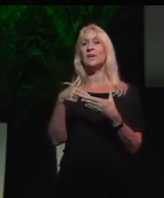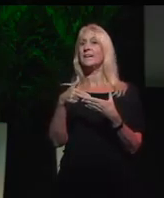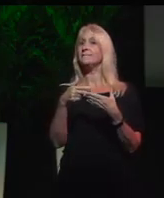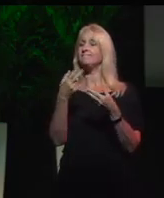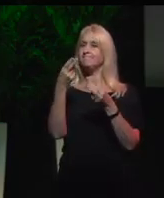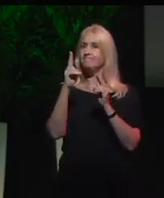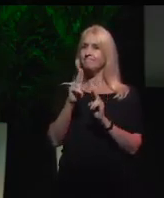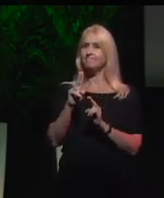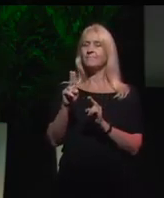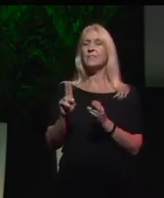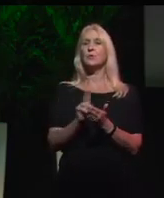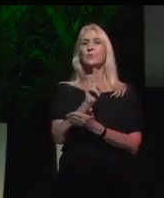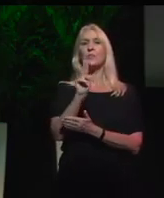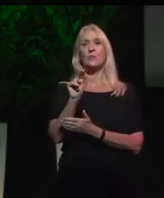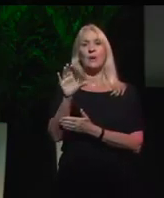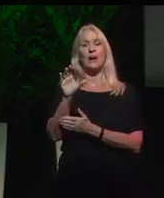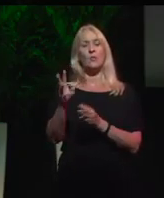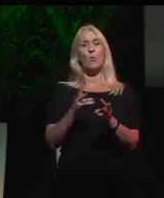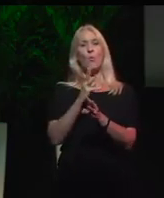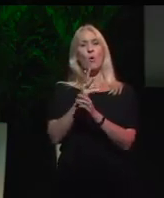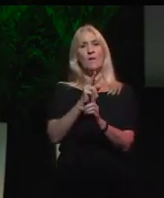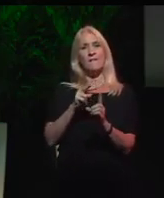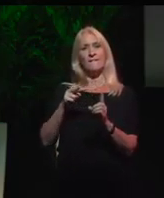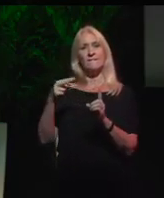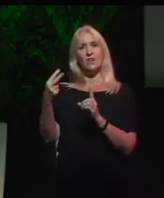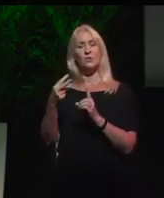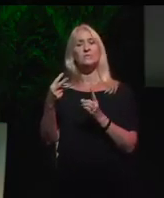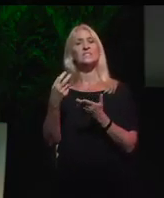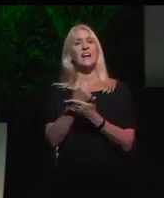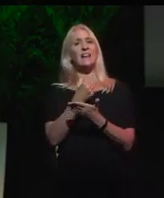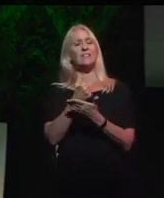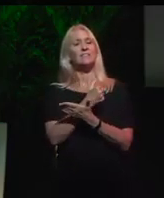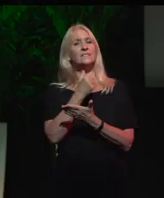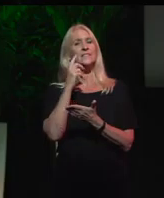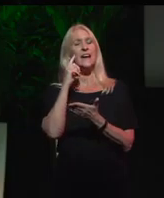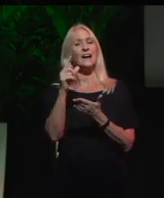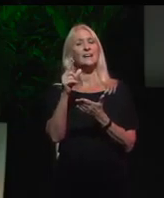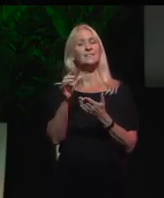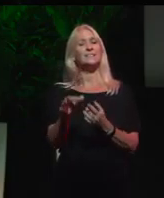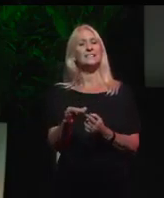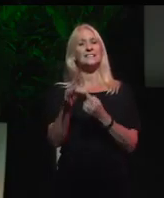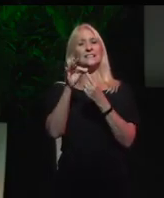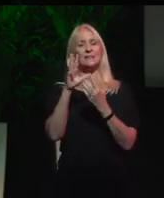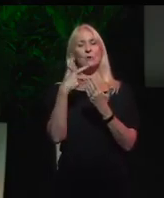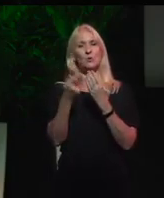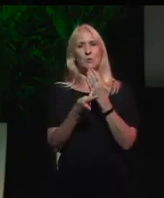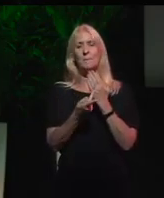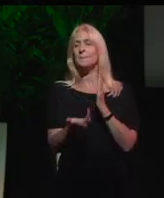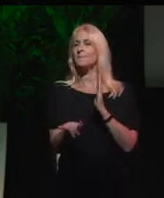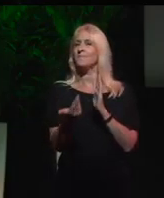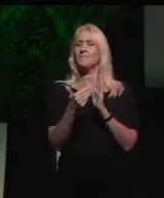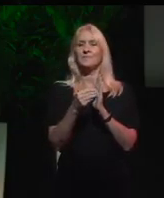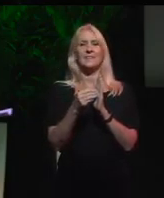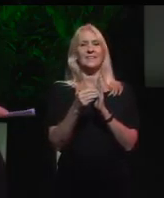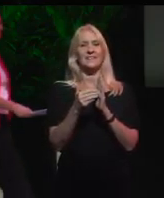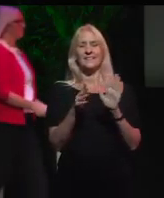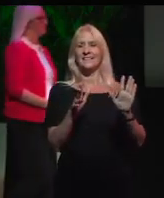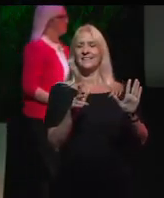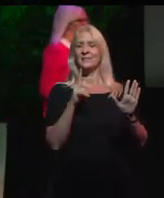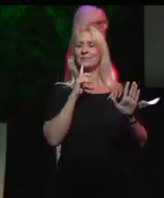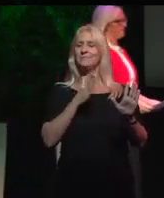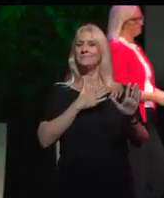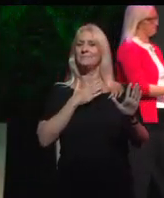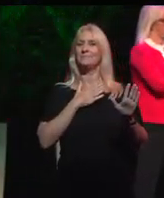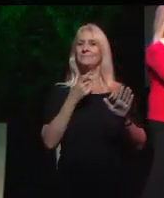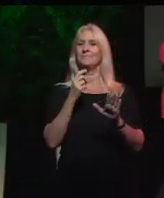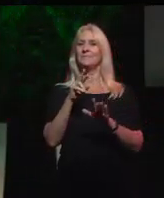Carolina Worldview Scholars of Global Distinction Program. And again, we could not be more delighted that Dr. Tina